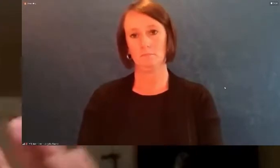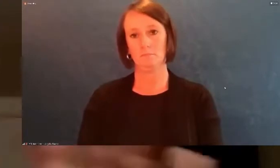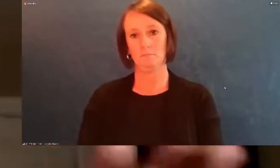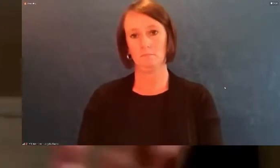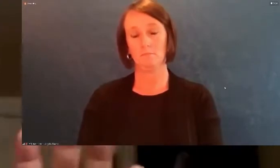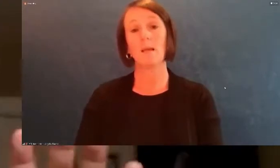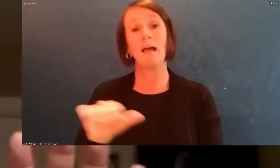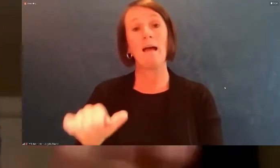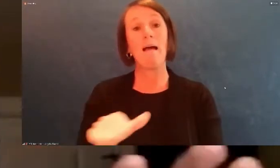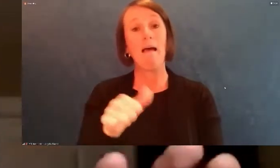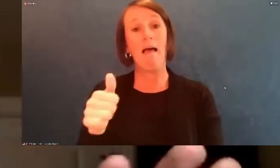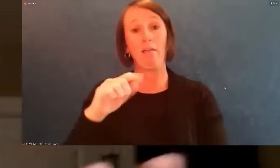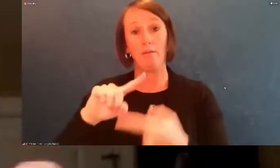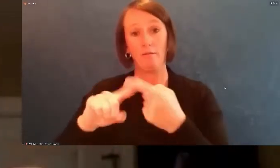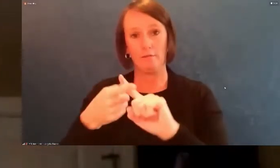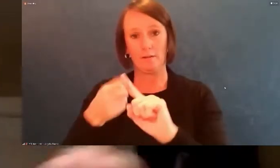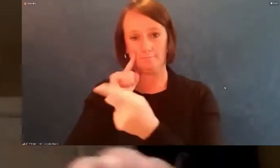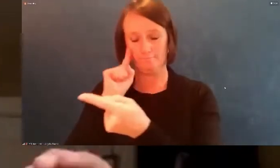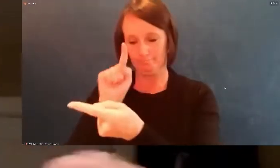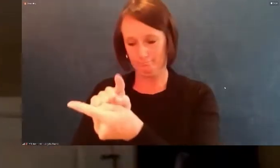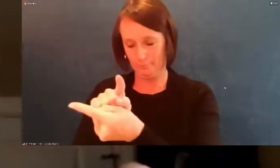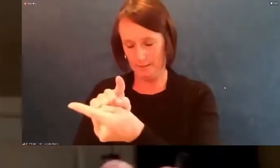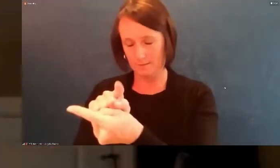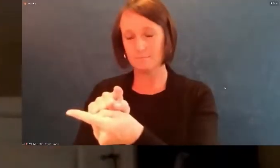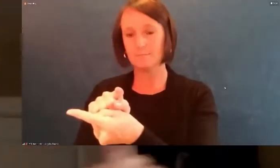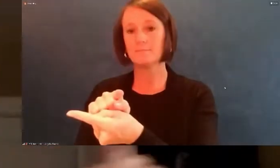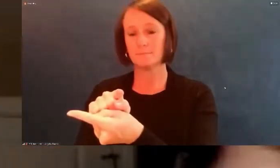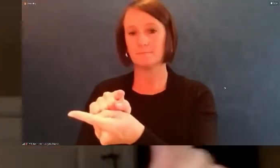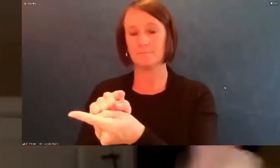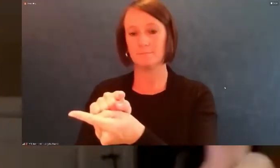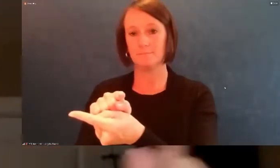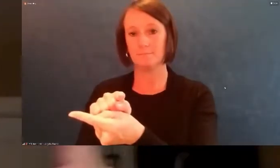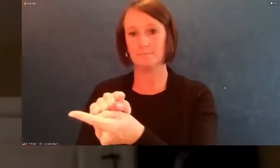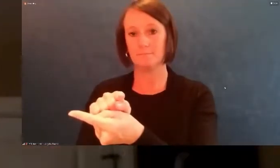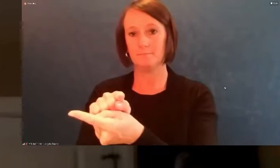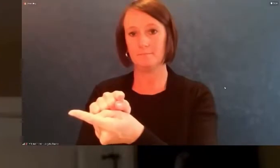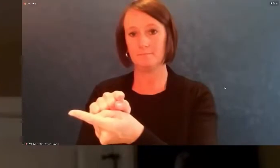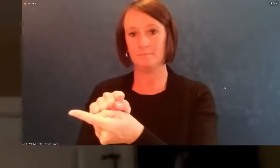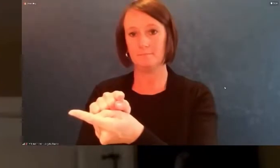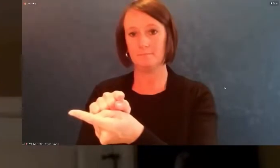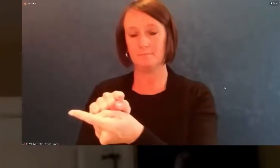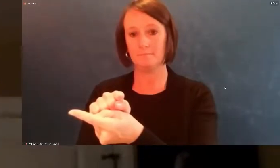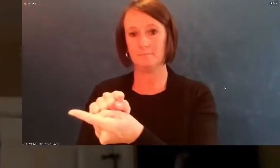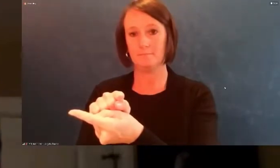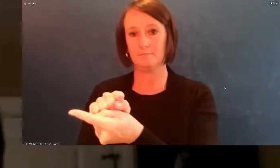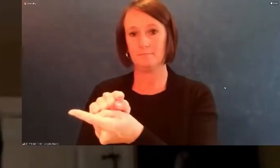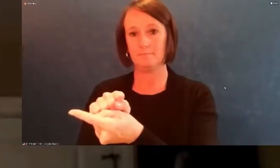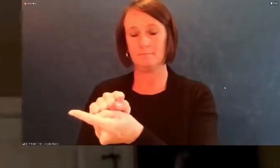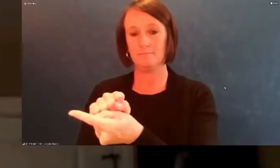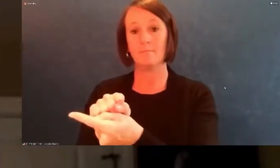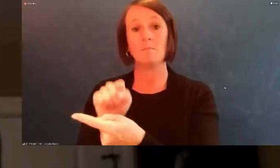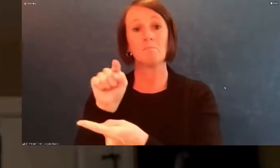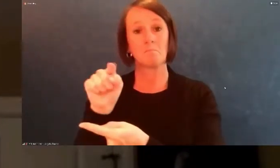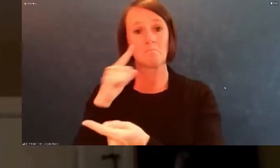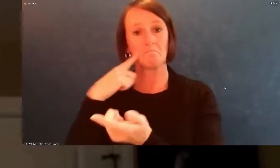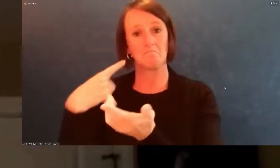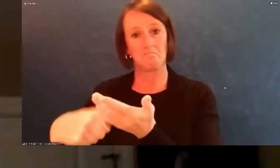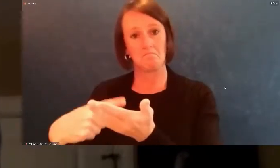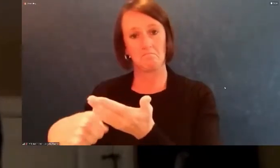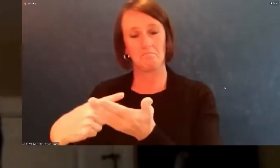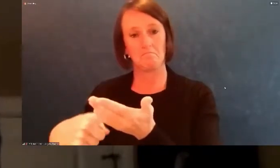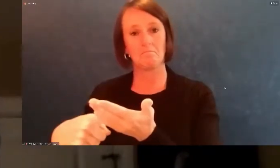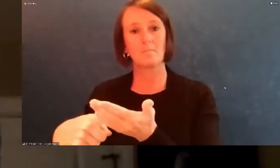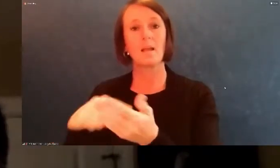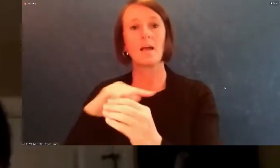named Lorne Machia. Lorne Machia is Dene Ta from Assumption. And one day we were talking about